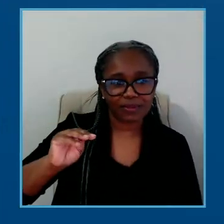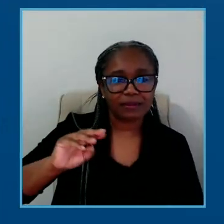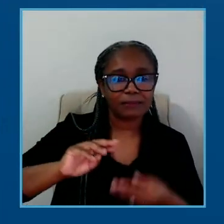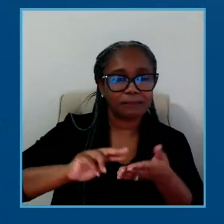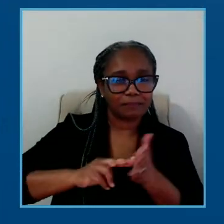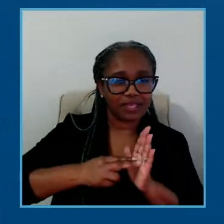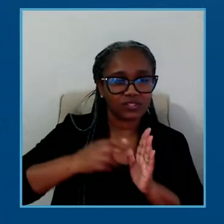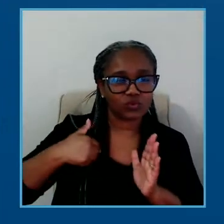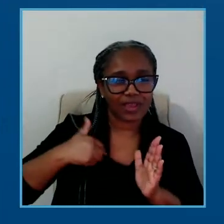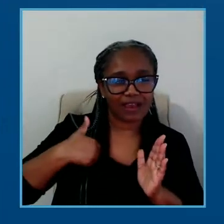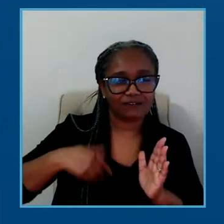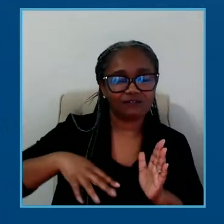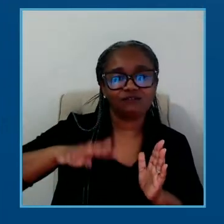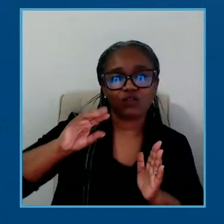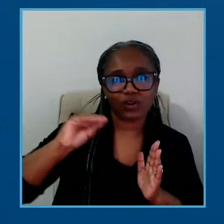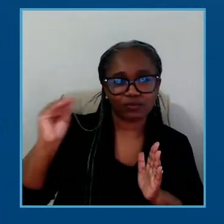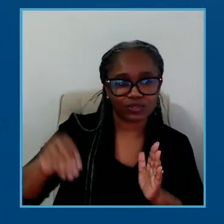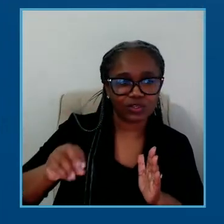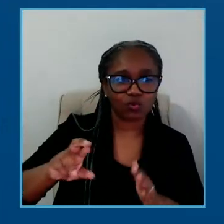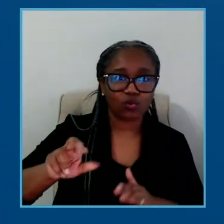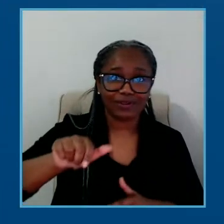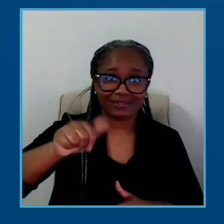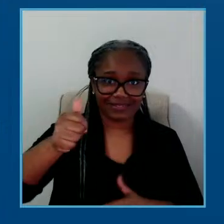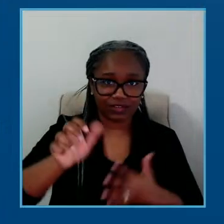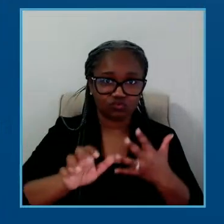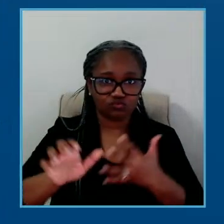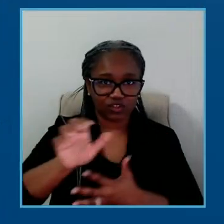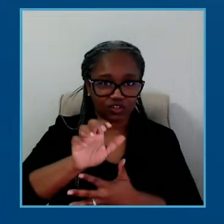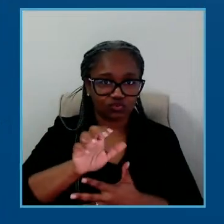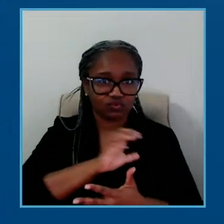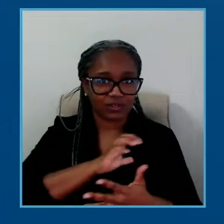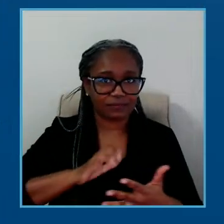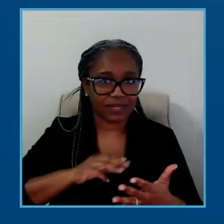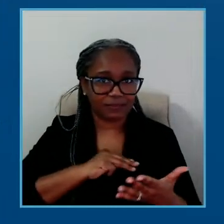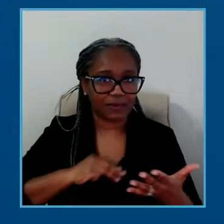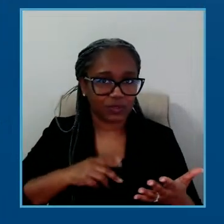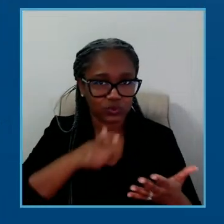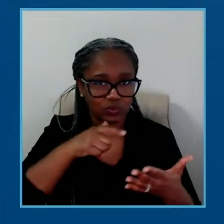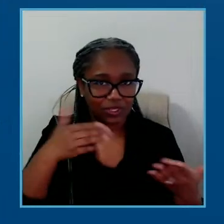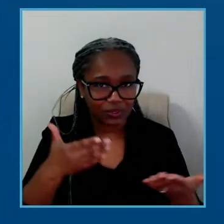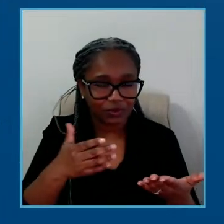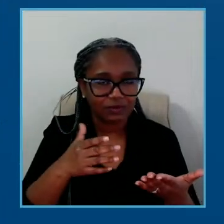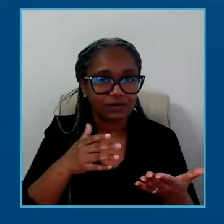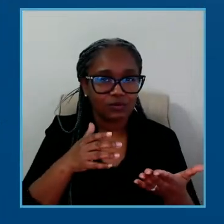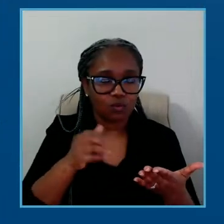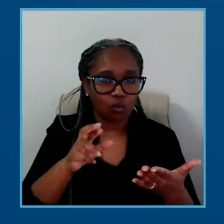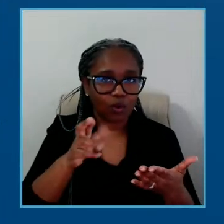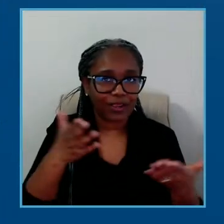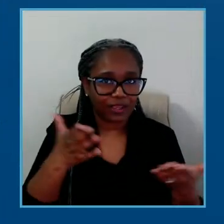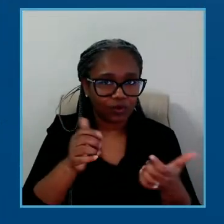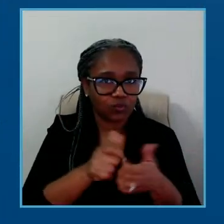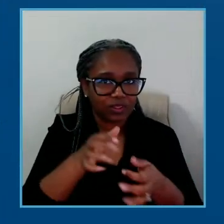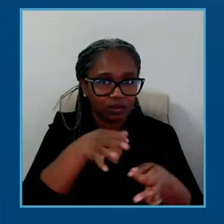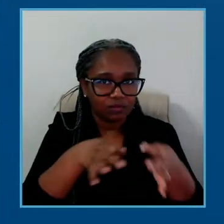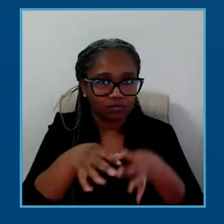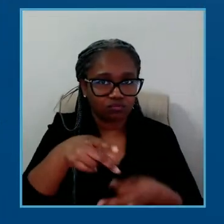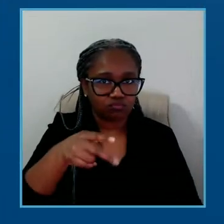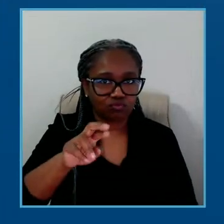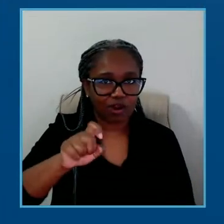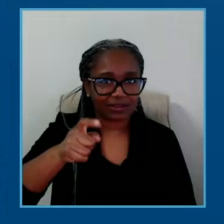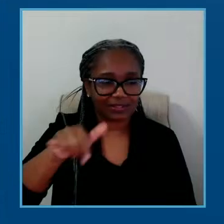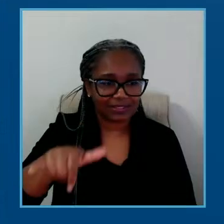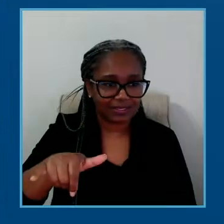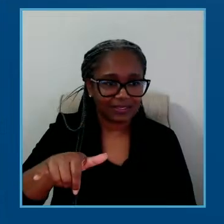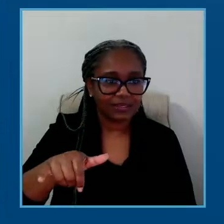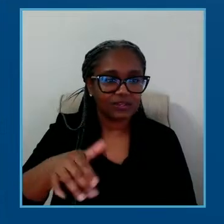present in person or by proxy. Before we get underway, I wanted to recognize the team who supports the committee. In addition to Helen, we